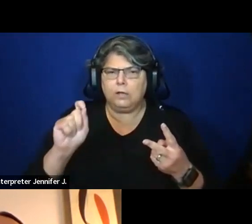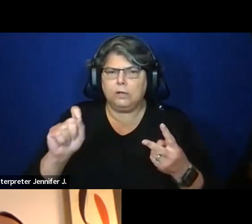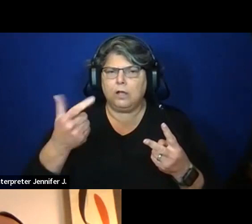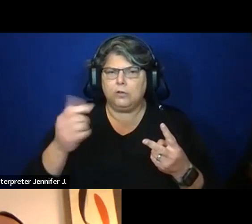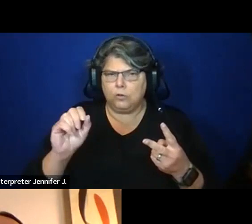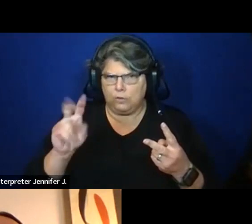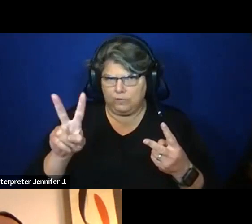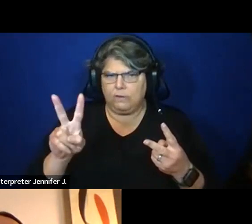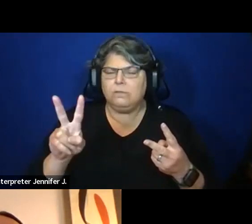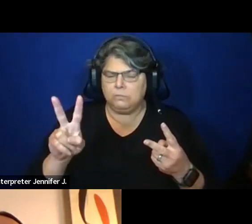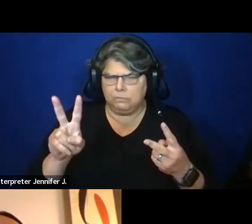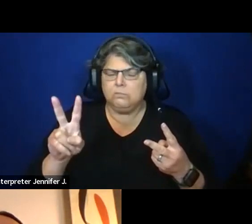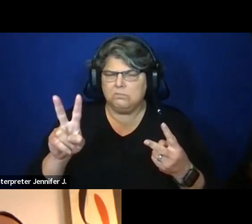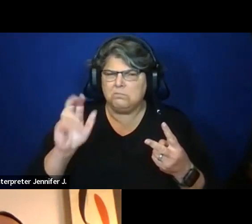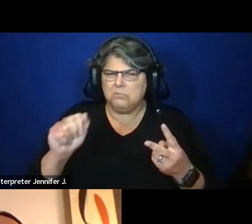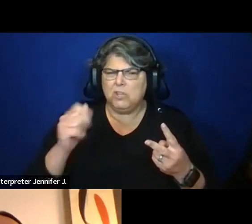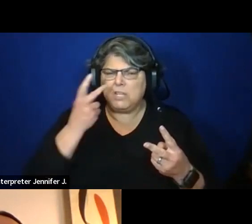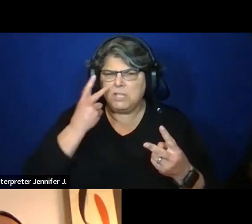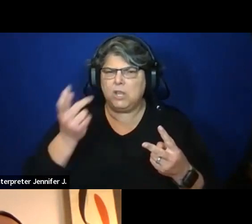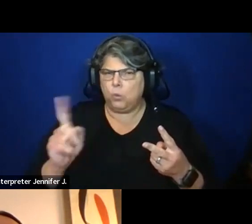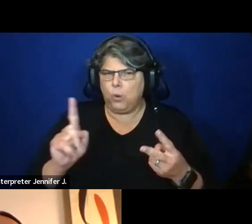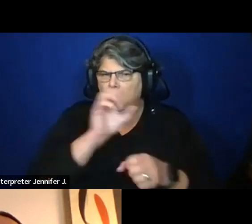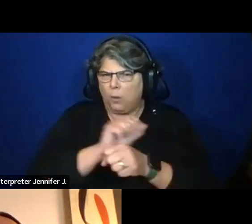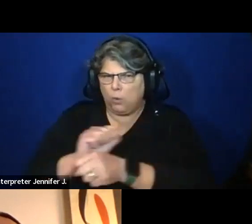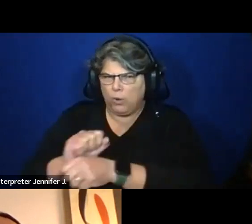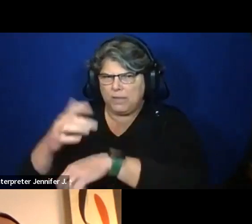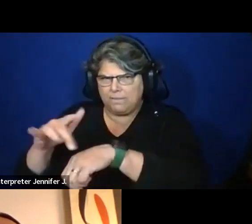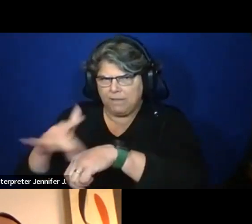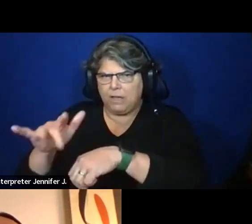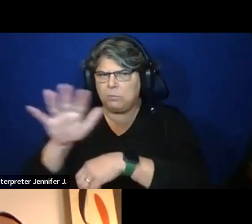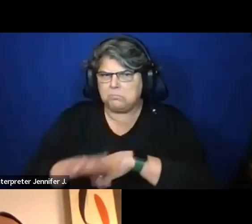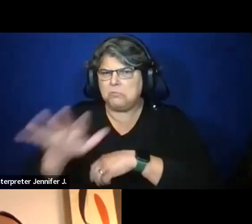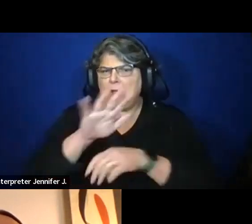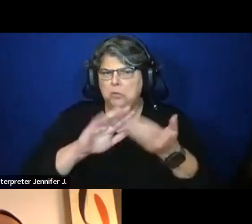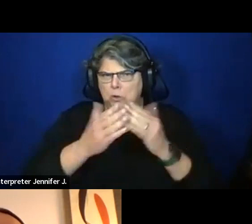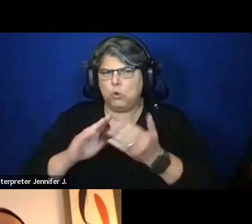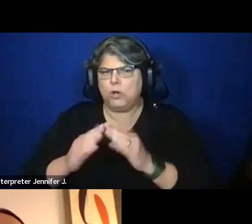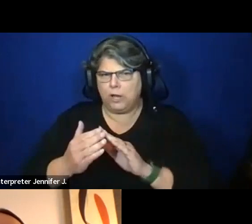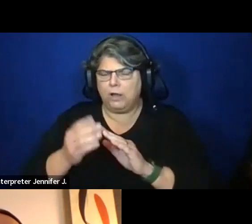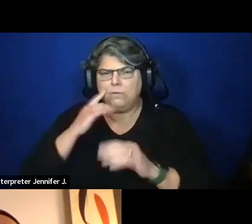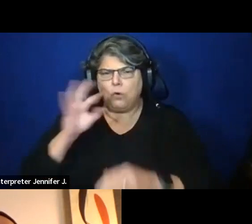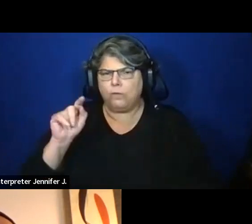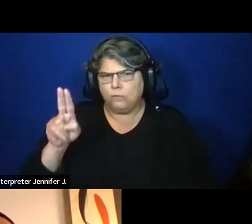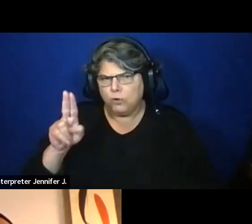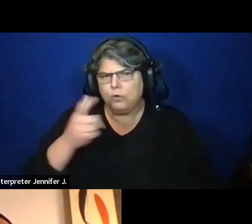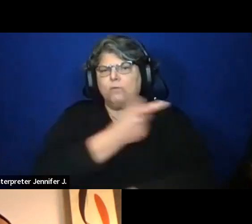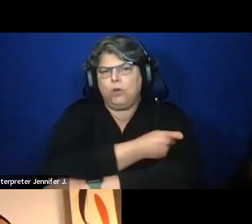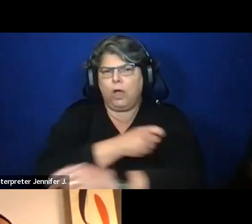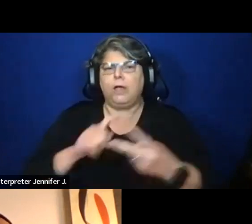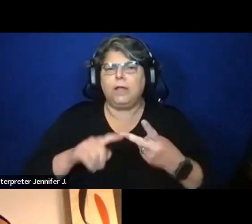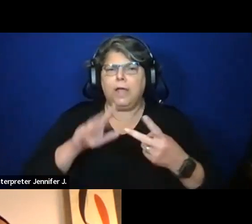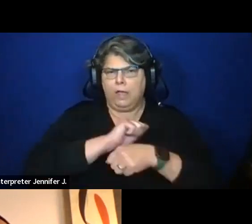myturn.ca.gov, and you can find out where appointments are available in the community for both flu and